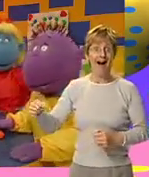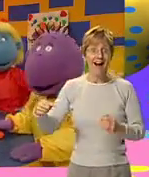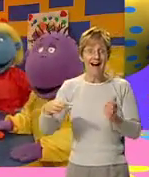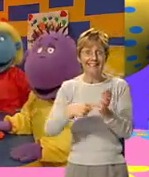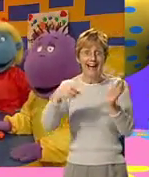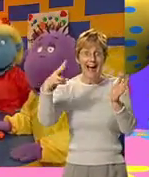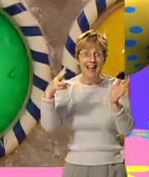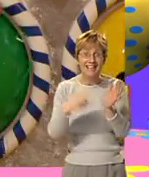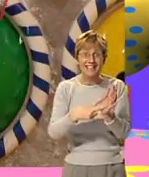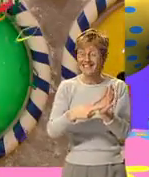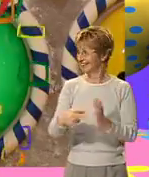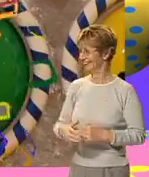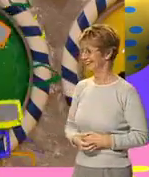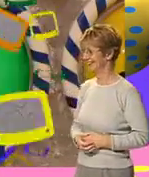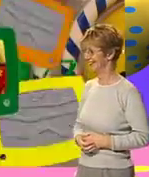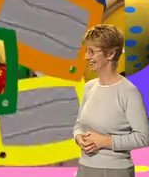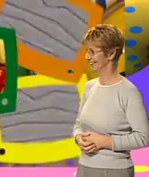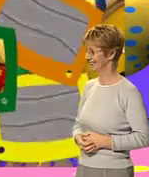Teddy time!